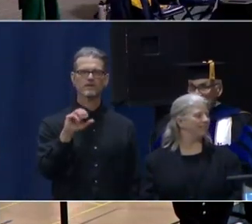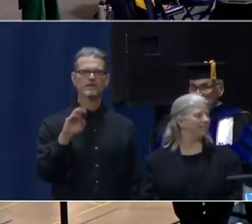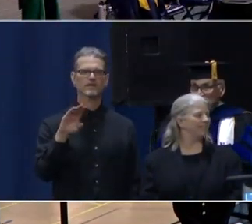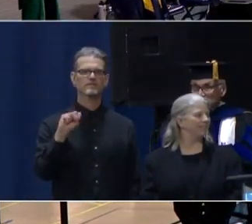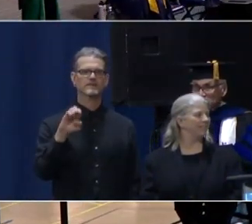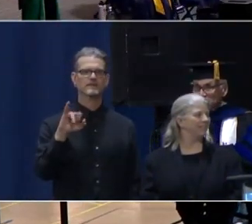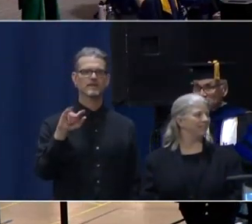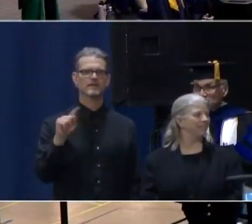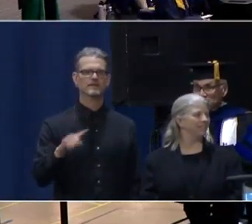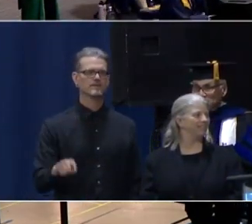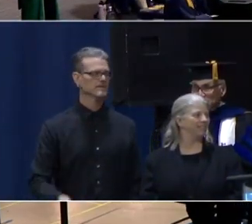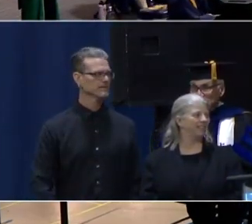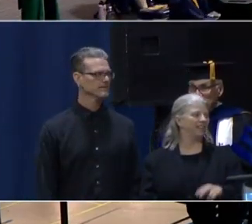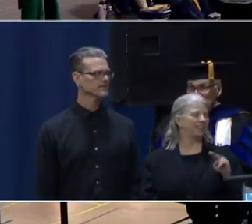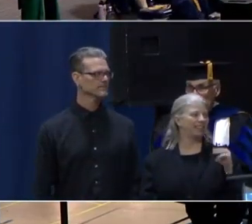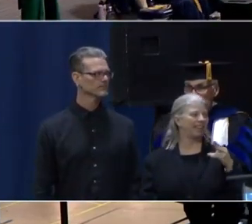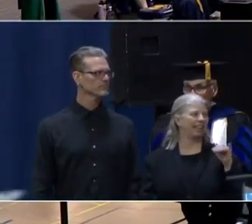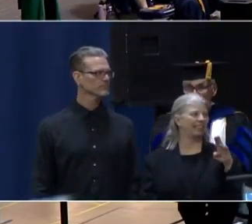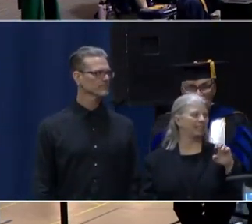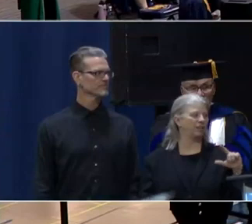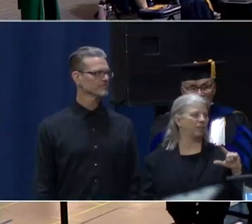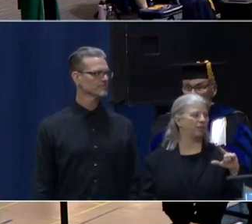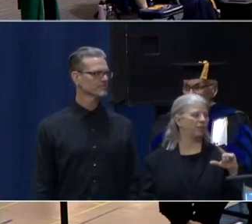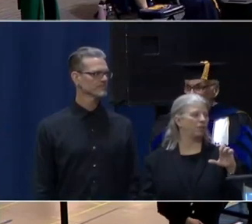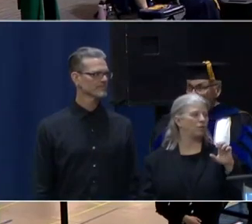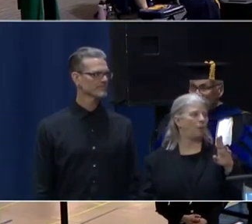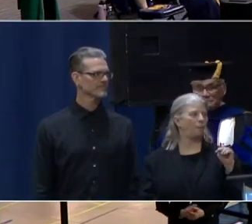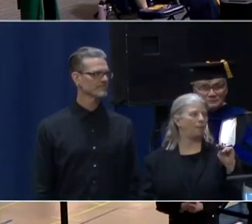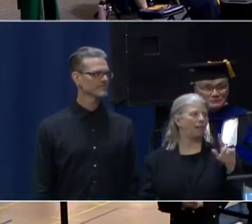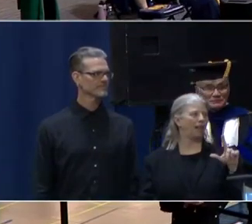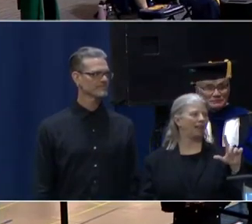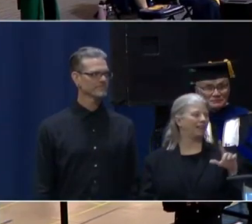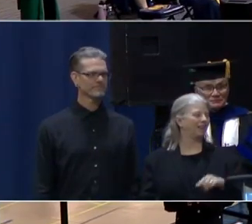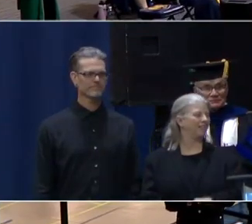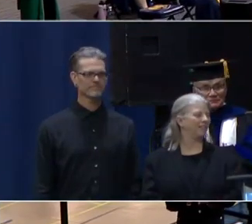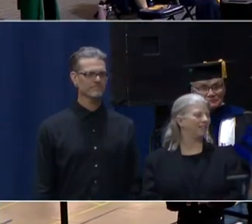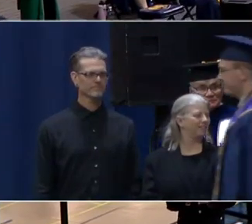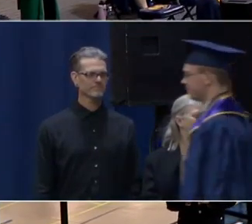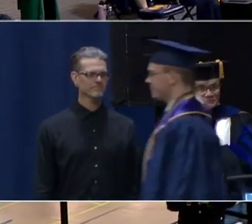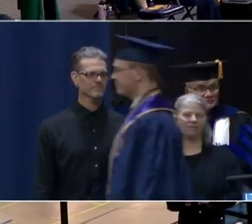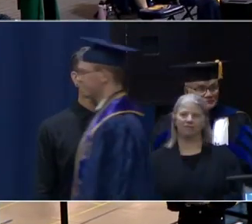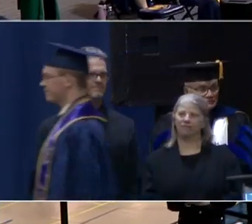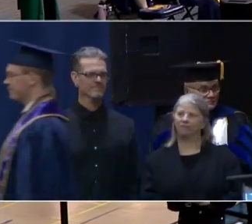Seitz. Nathaniel Hoke, cum laude.